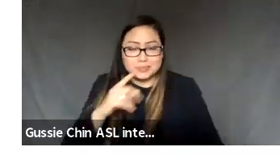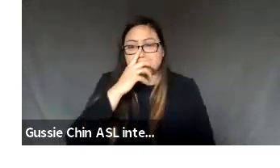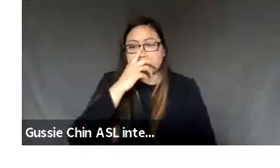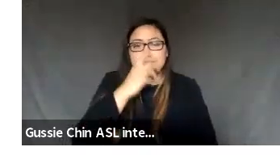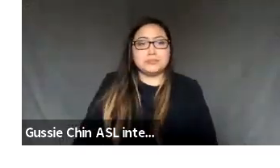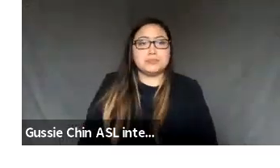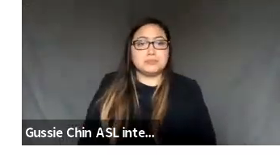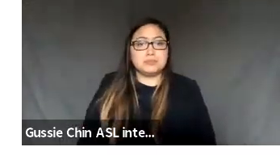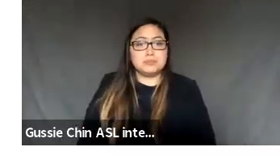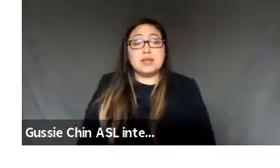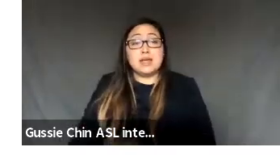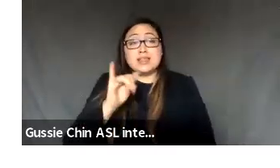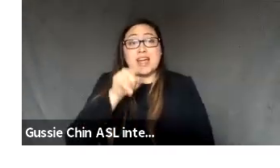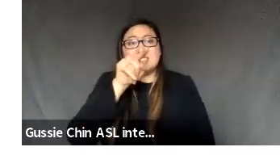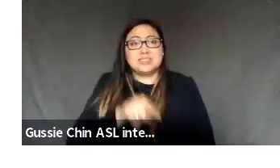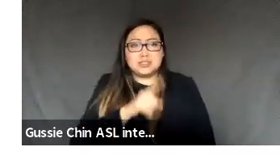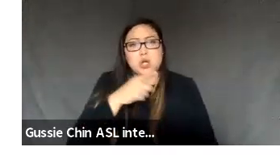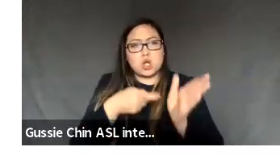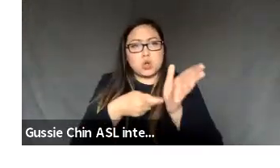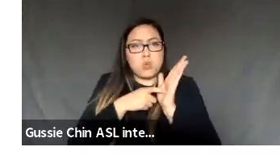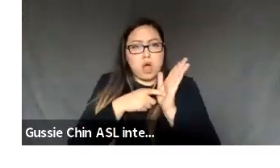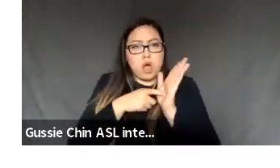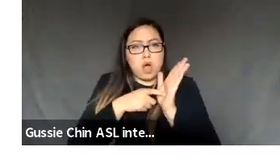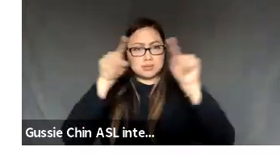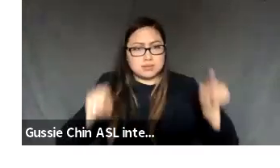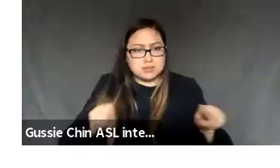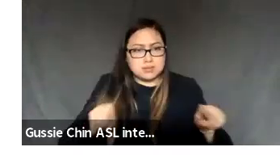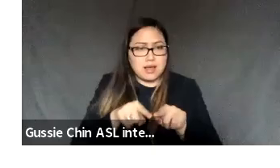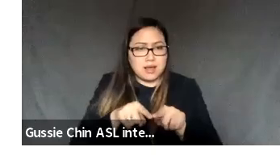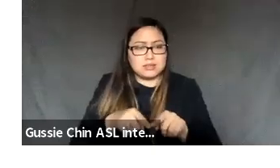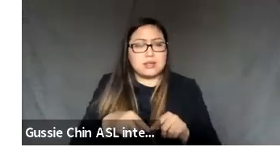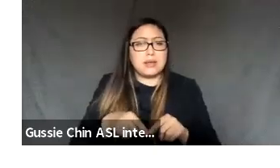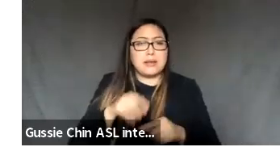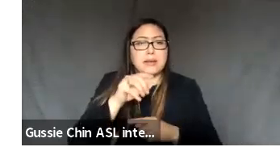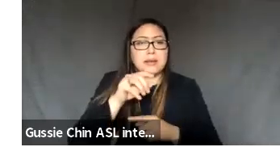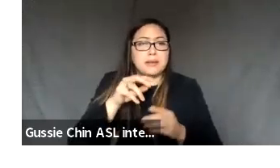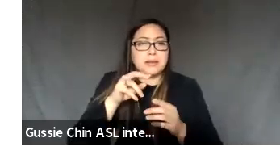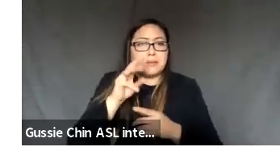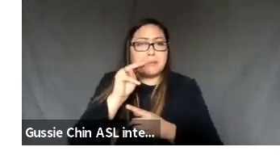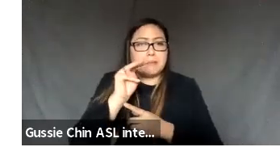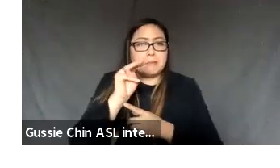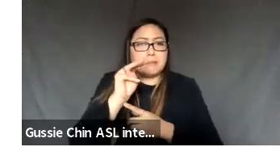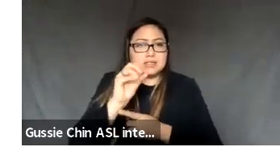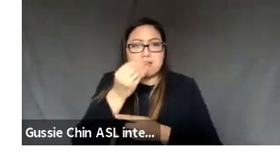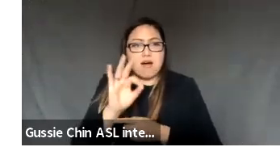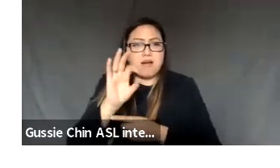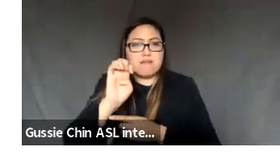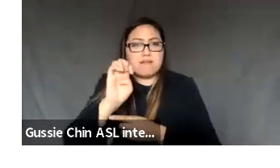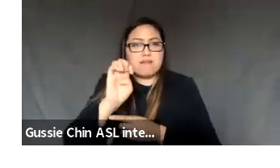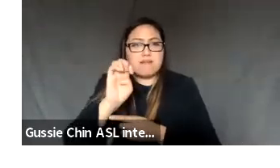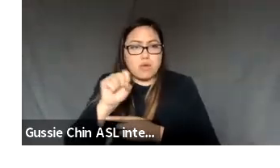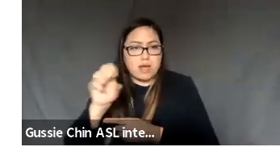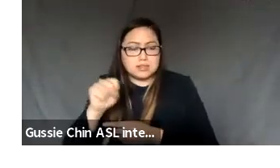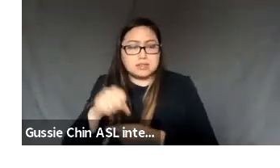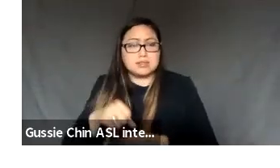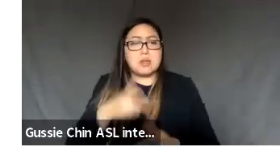So these are required signs at a means of egress, at parking, we just went over parking, at